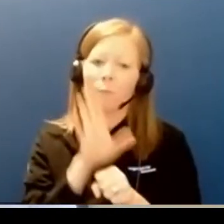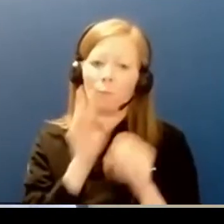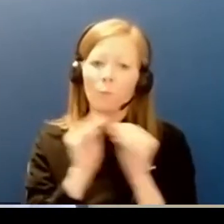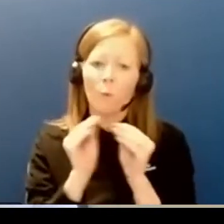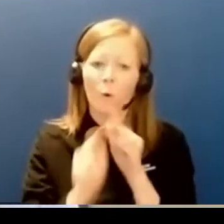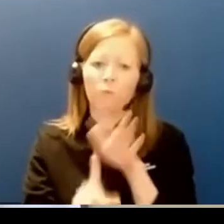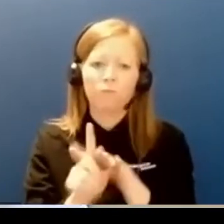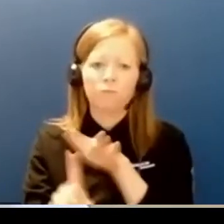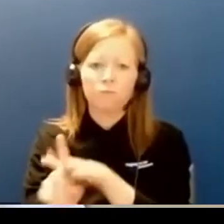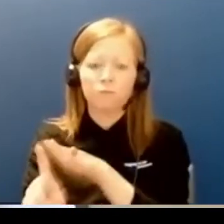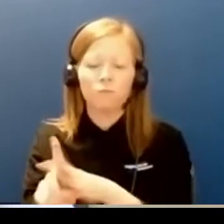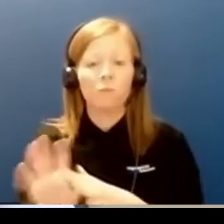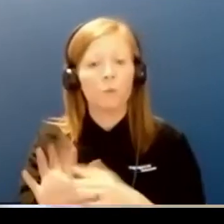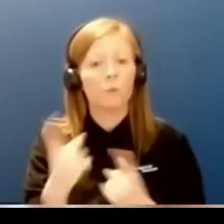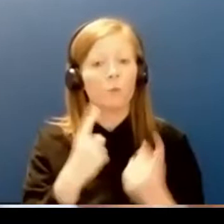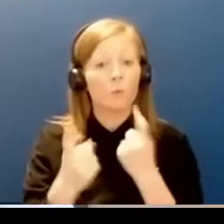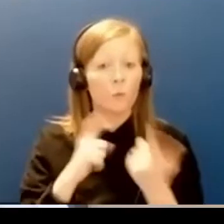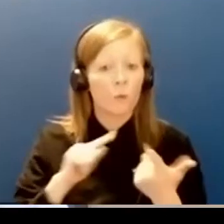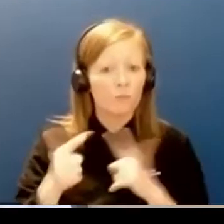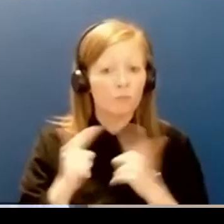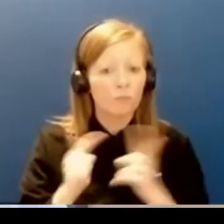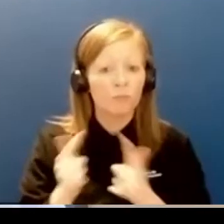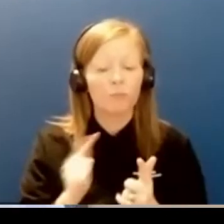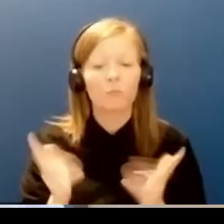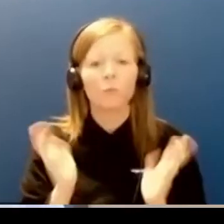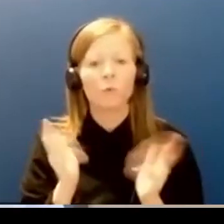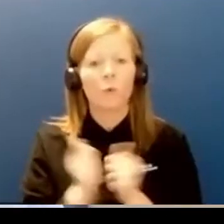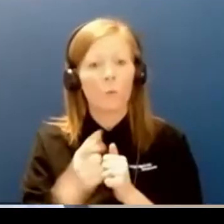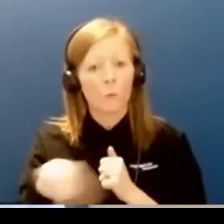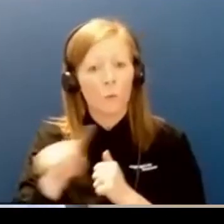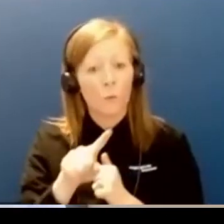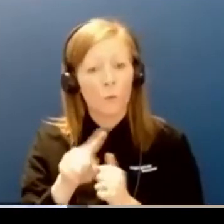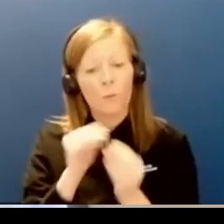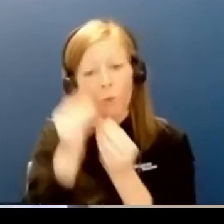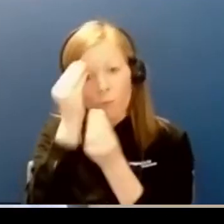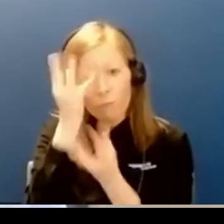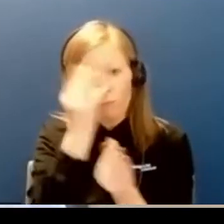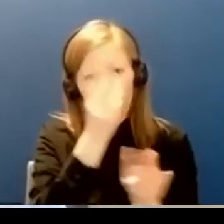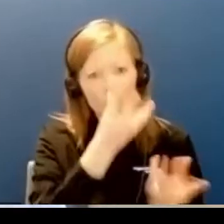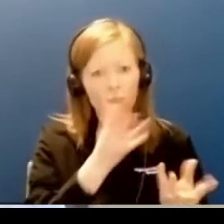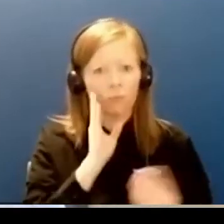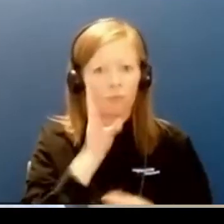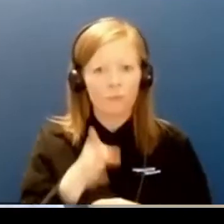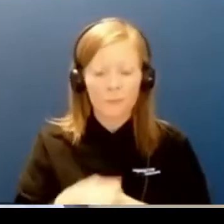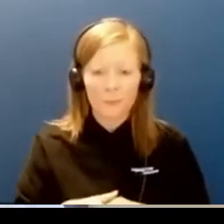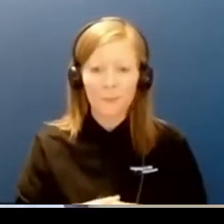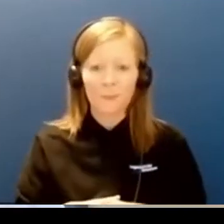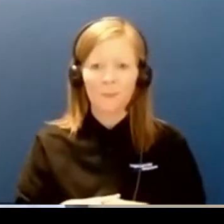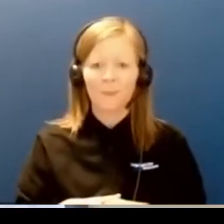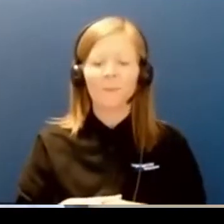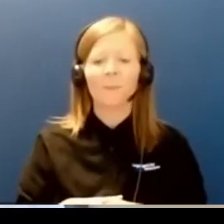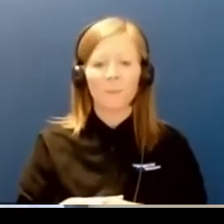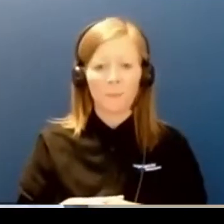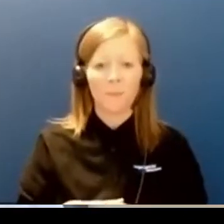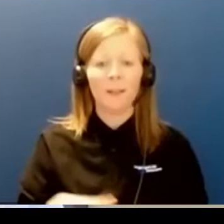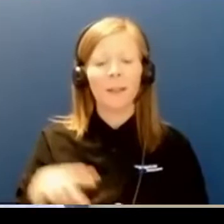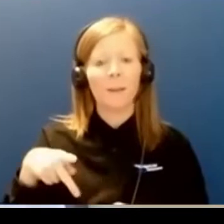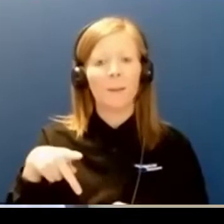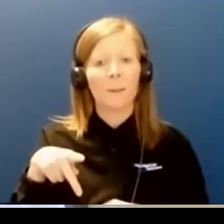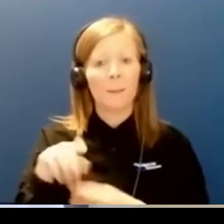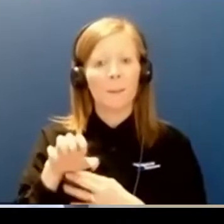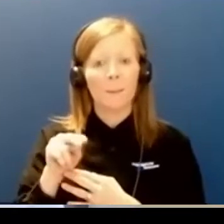answer questions, to speak with you, to give you more information. Penn Dental Medicine is a historic